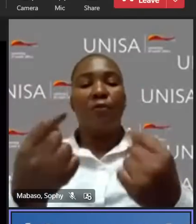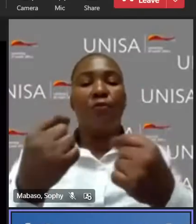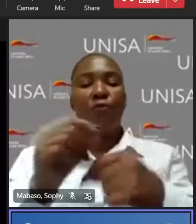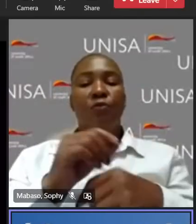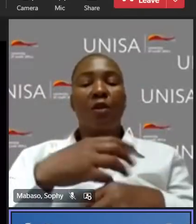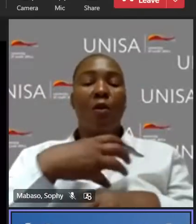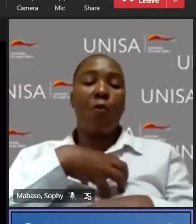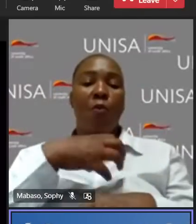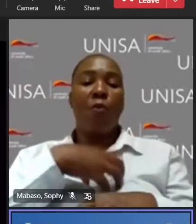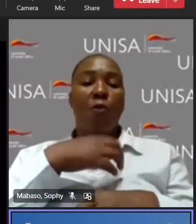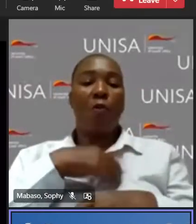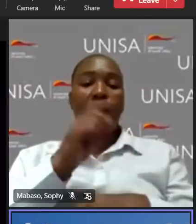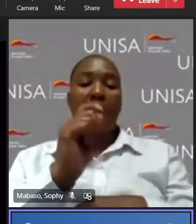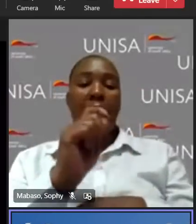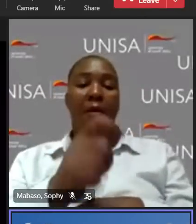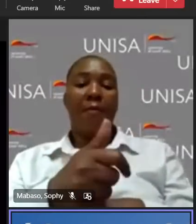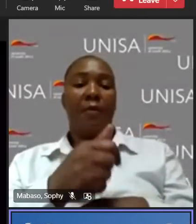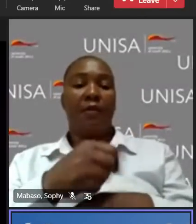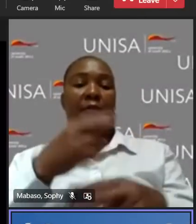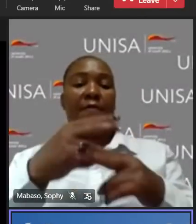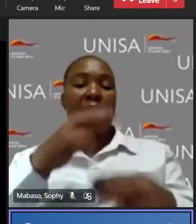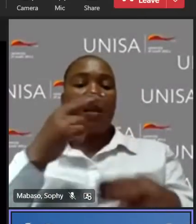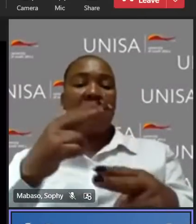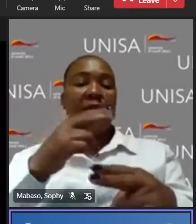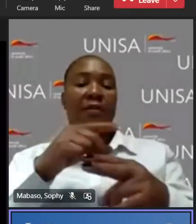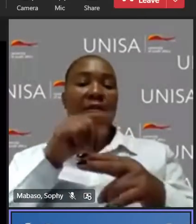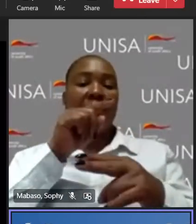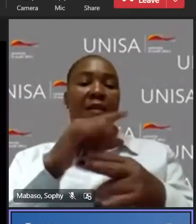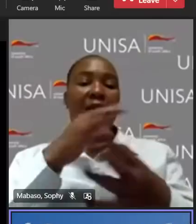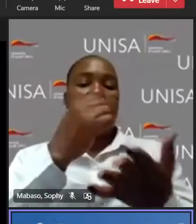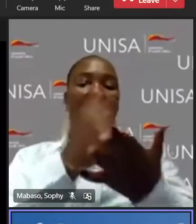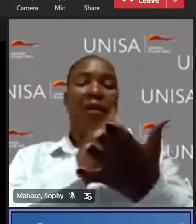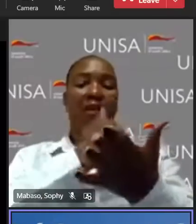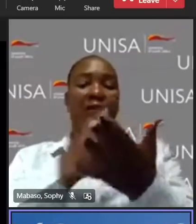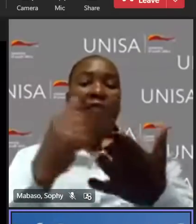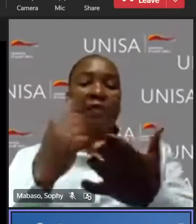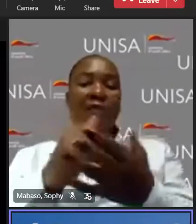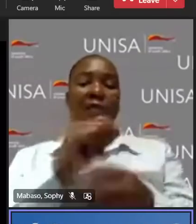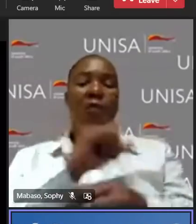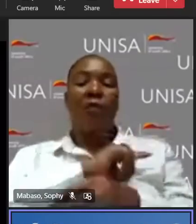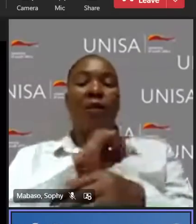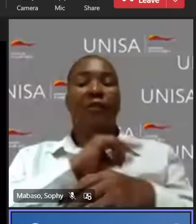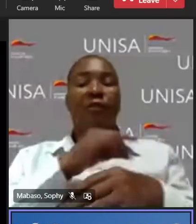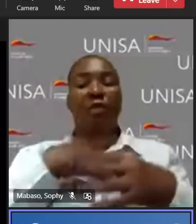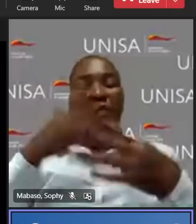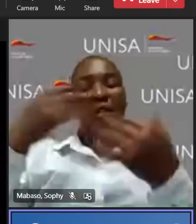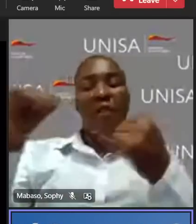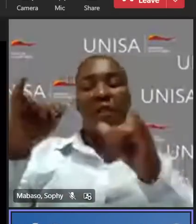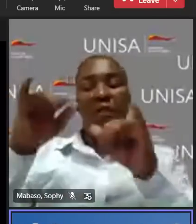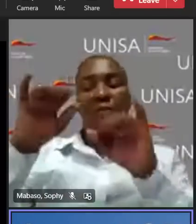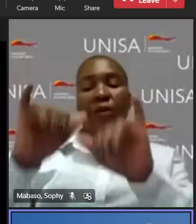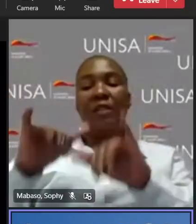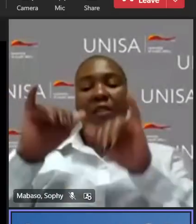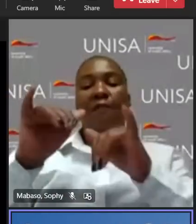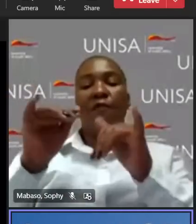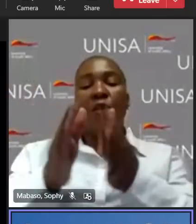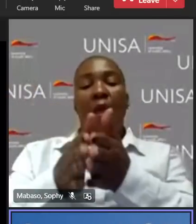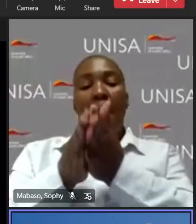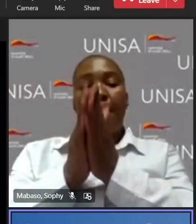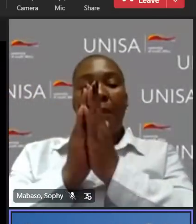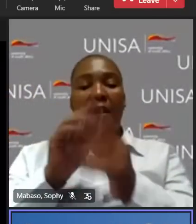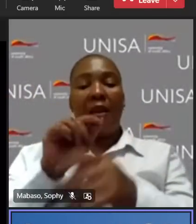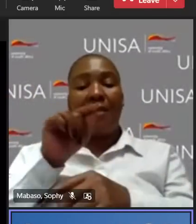own payment in finalizing the registration and so on while awaiting the appeal. The appeal might